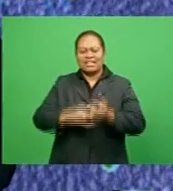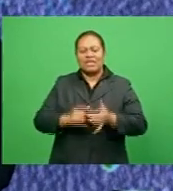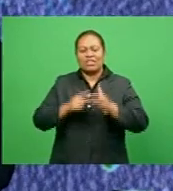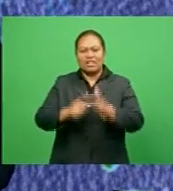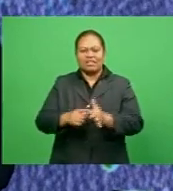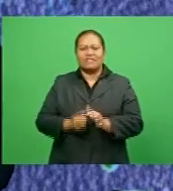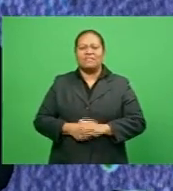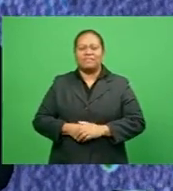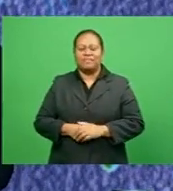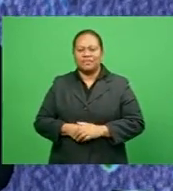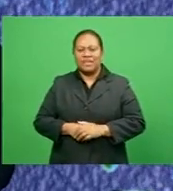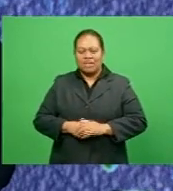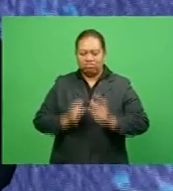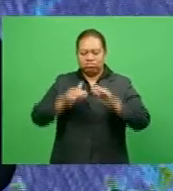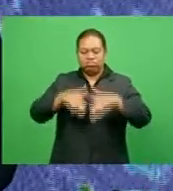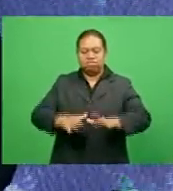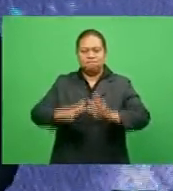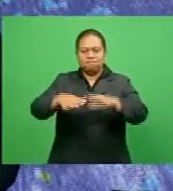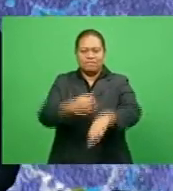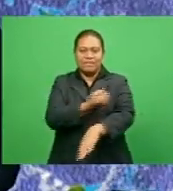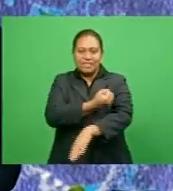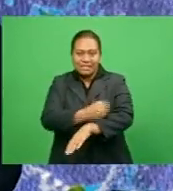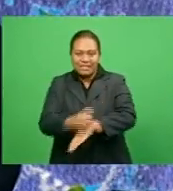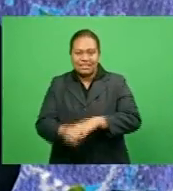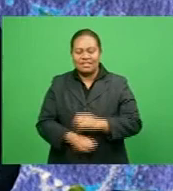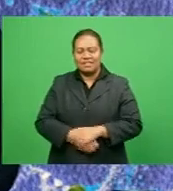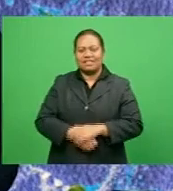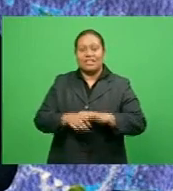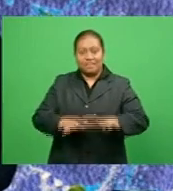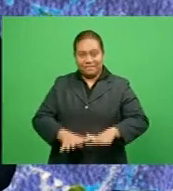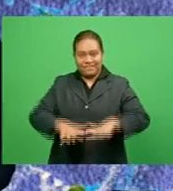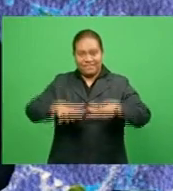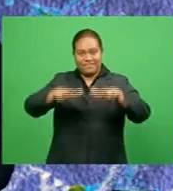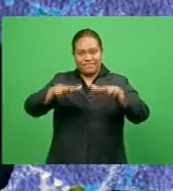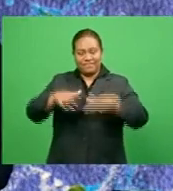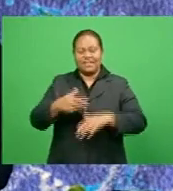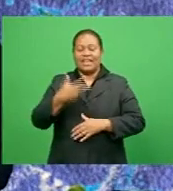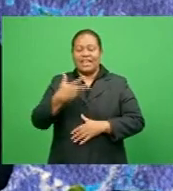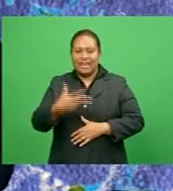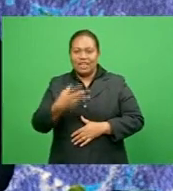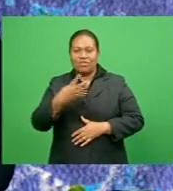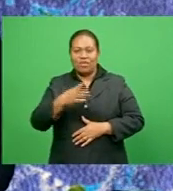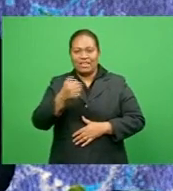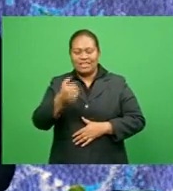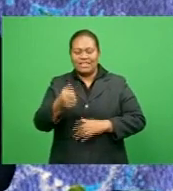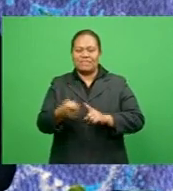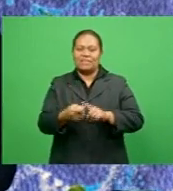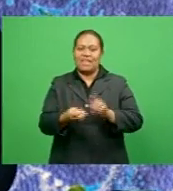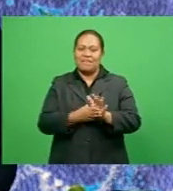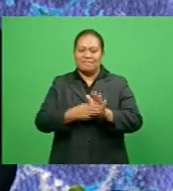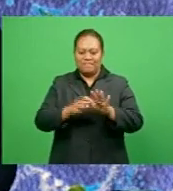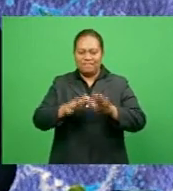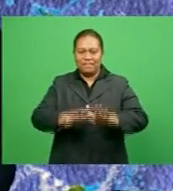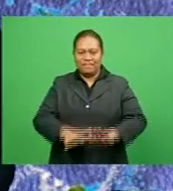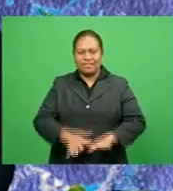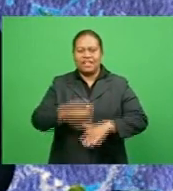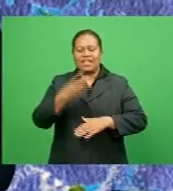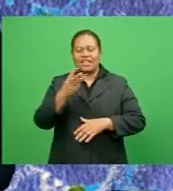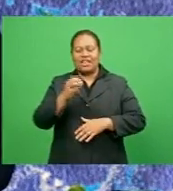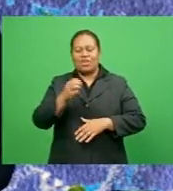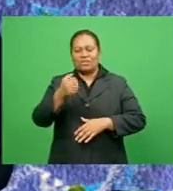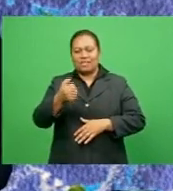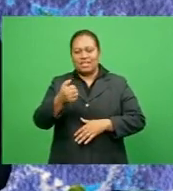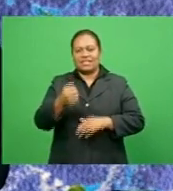30 knots, rough seas. Turning to the tides, high tide at 8:46 p.m. with low tide at 3:06